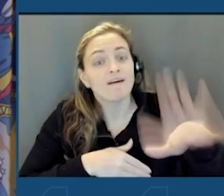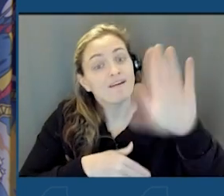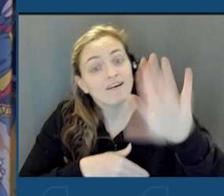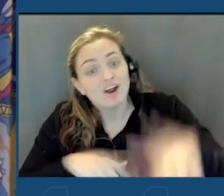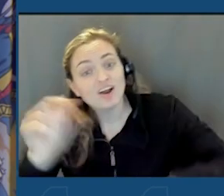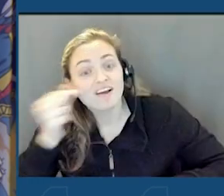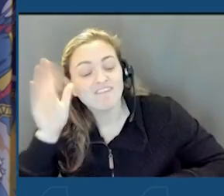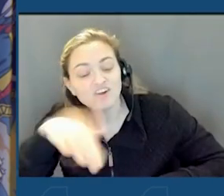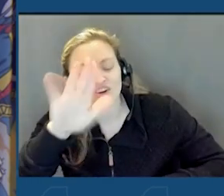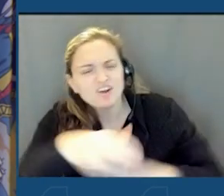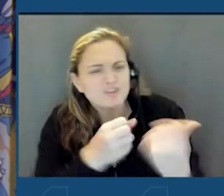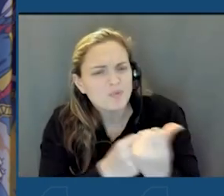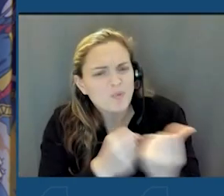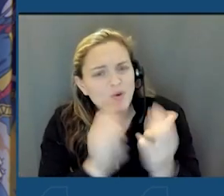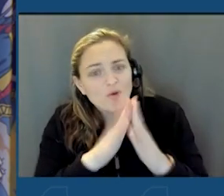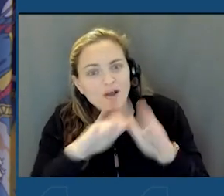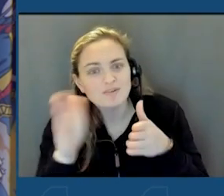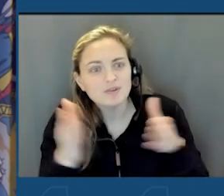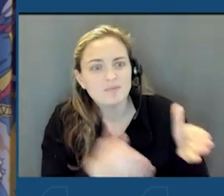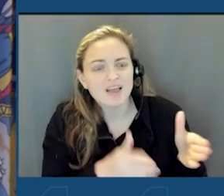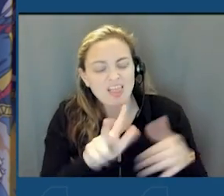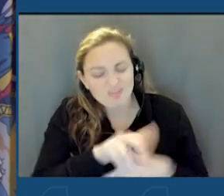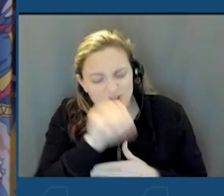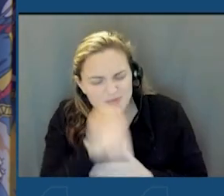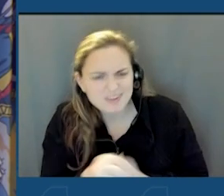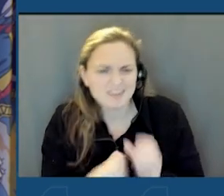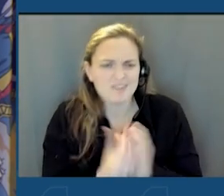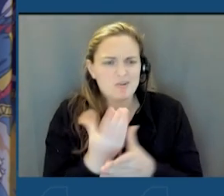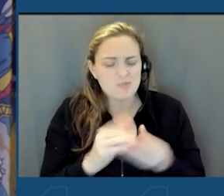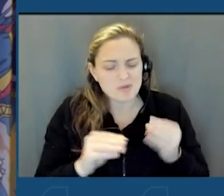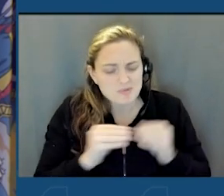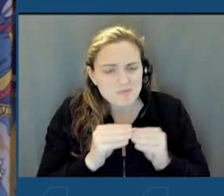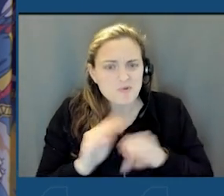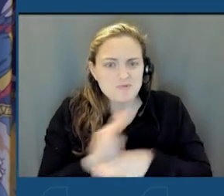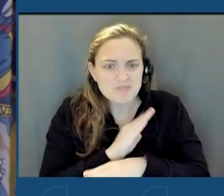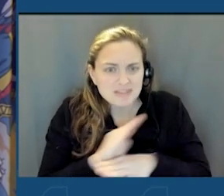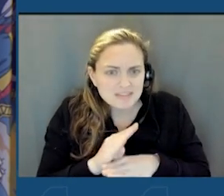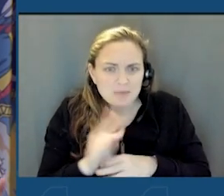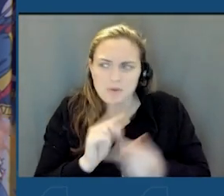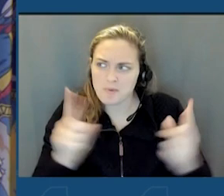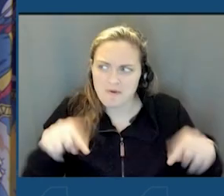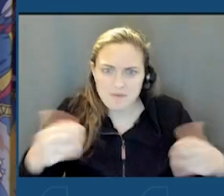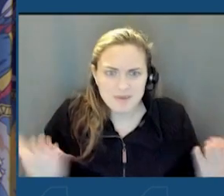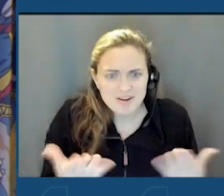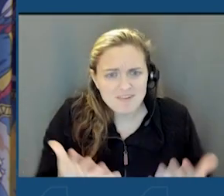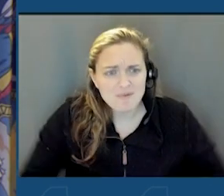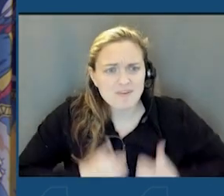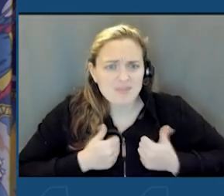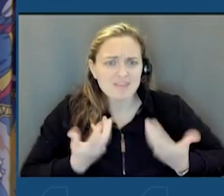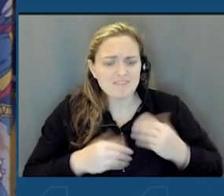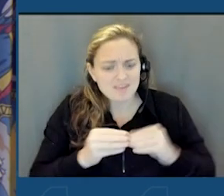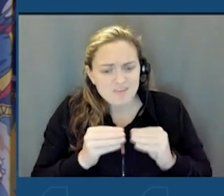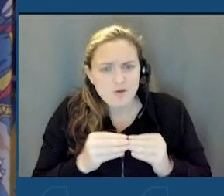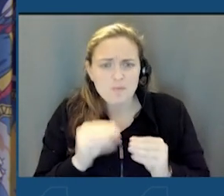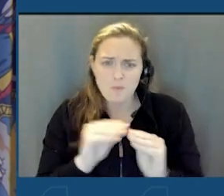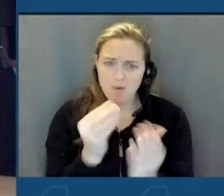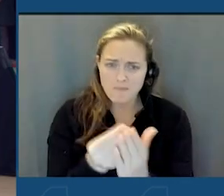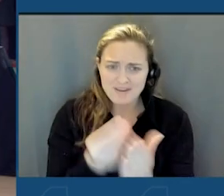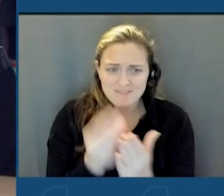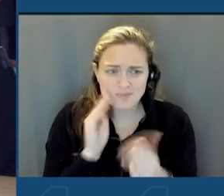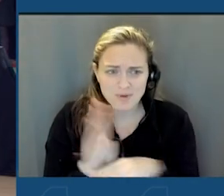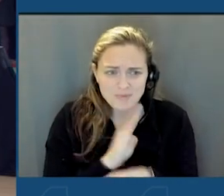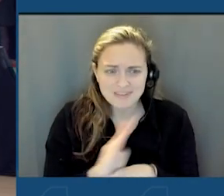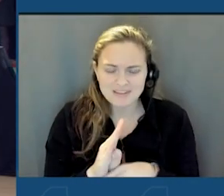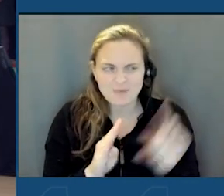I support your housing plan. 3% growth means more business because people coming here, more people living here, more money for my business. I said, this